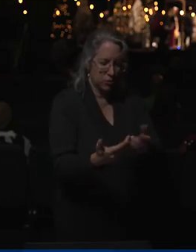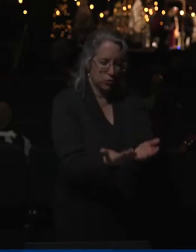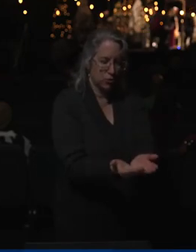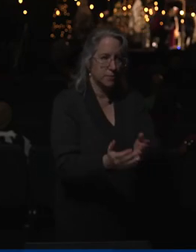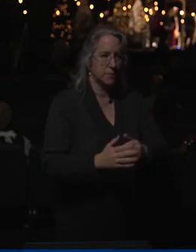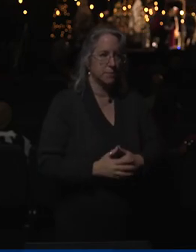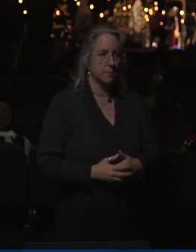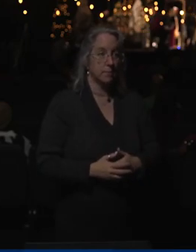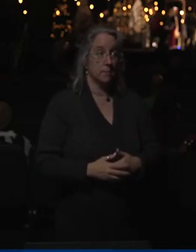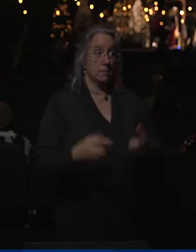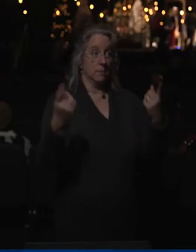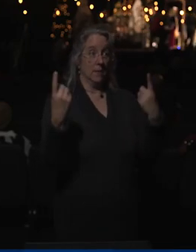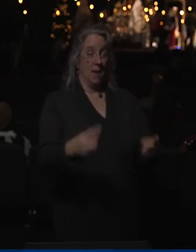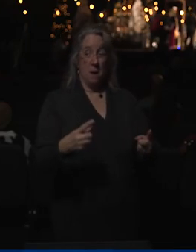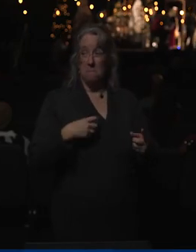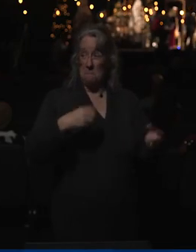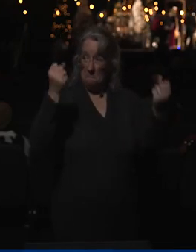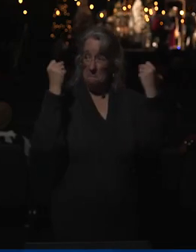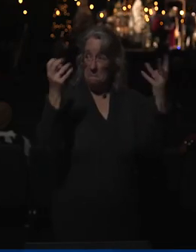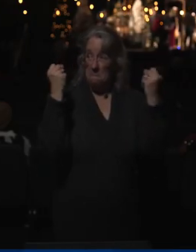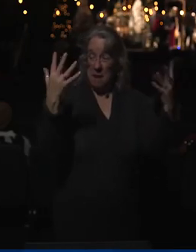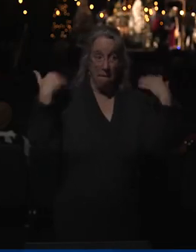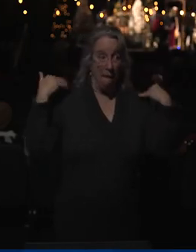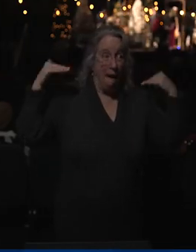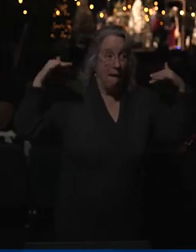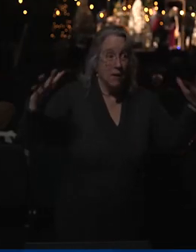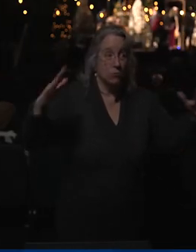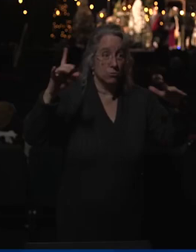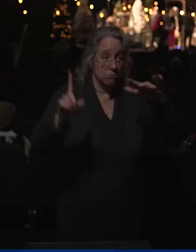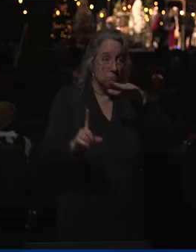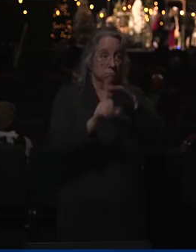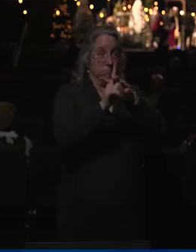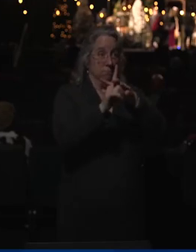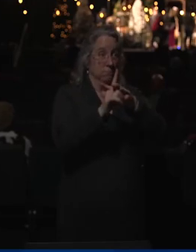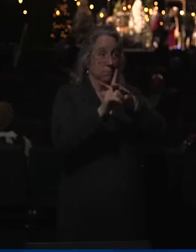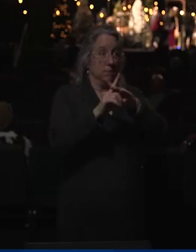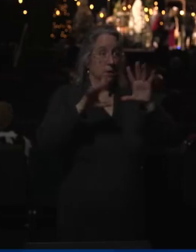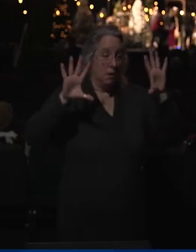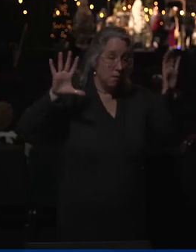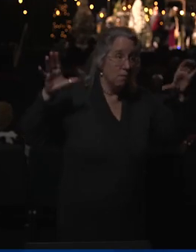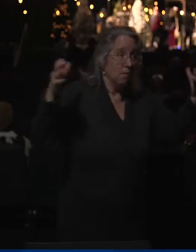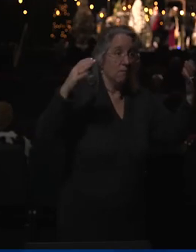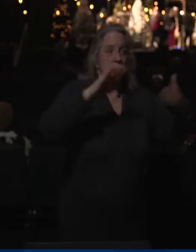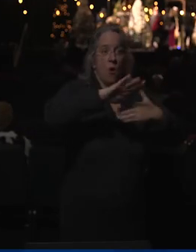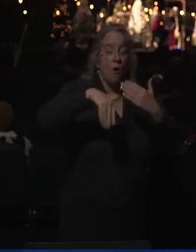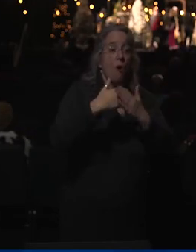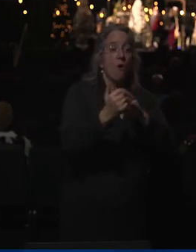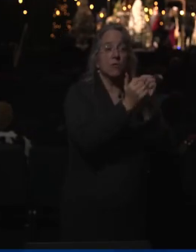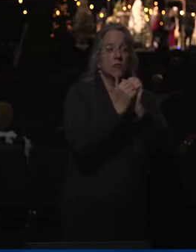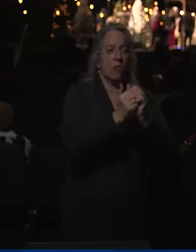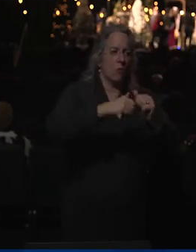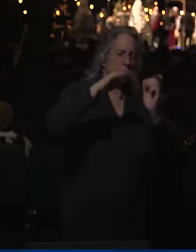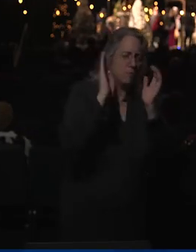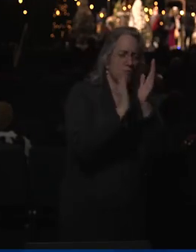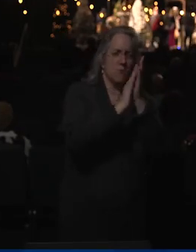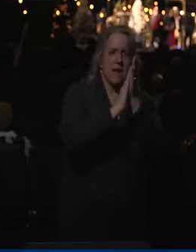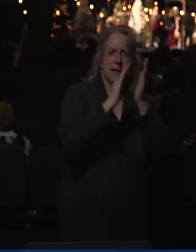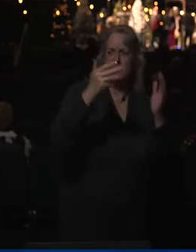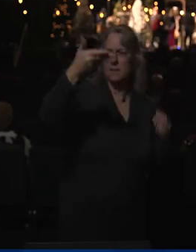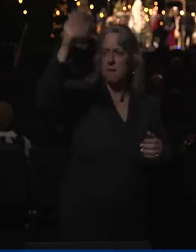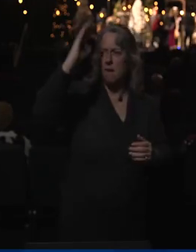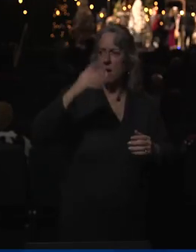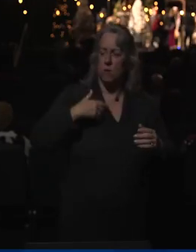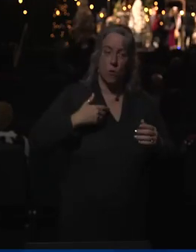Suddenly, a great company of the heavenly host appeared with the angel, praising God and saying, "Glory to God